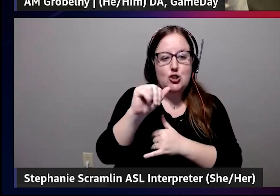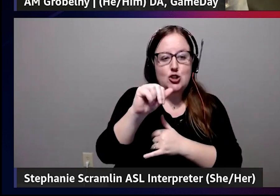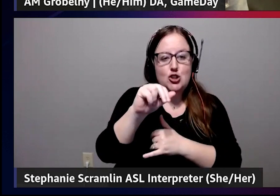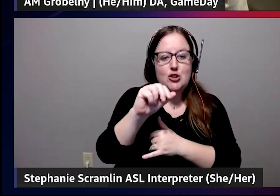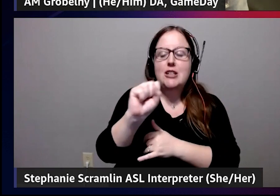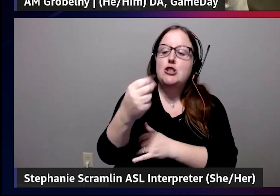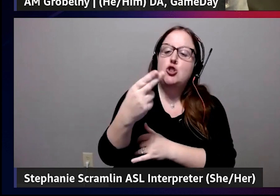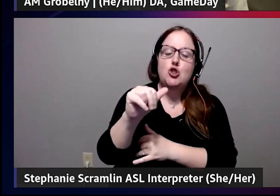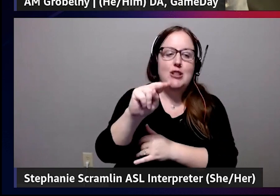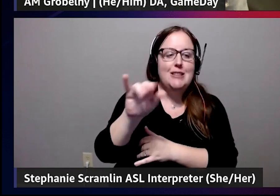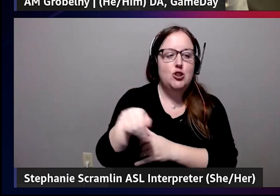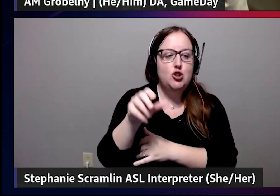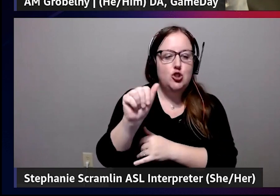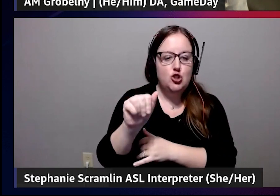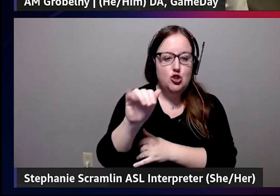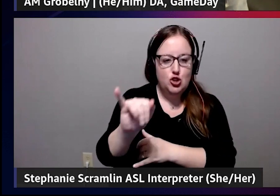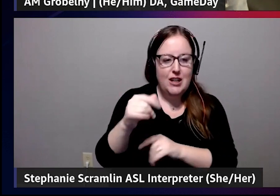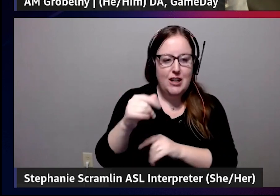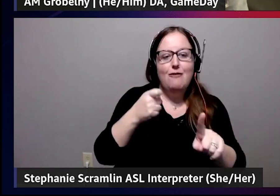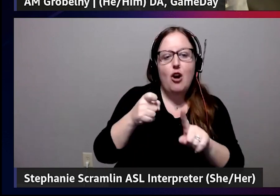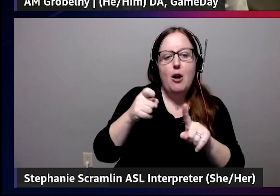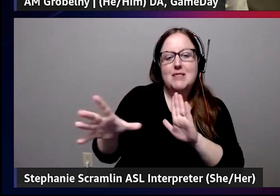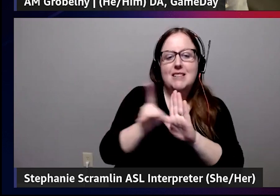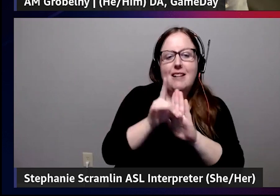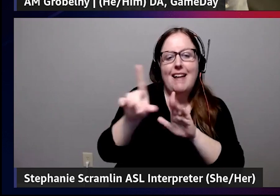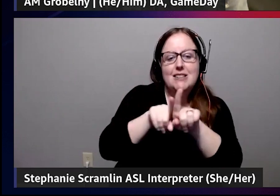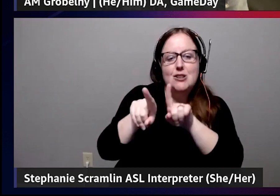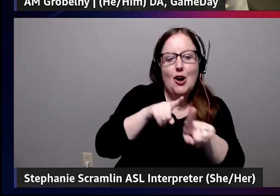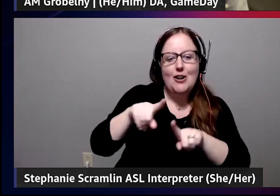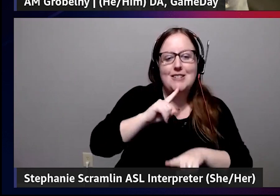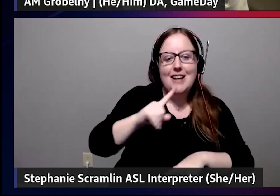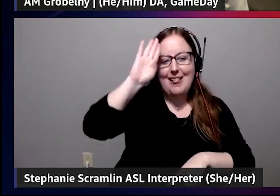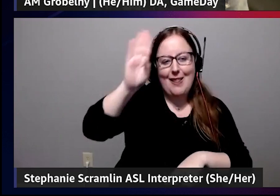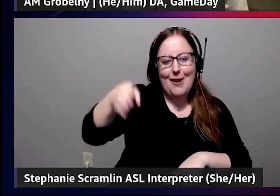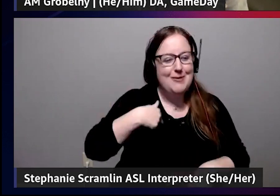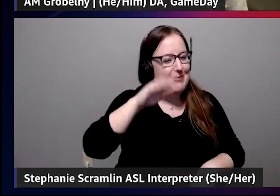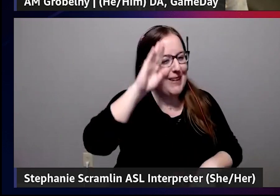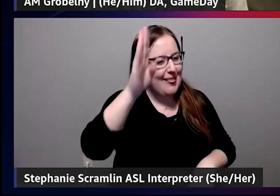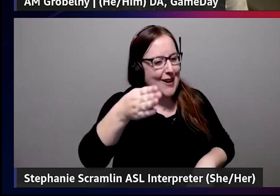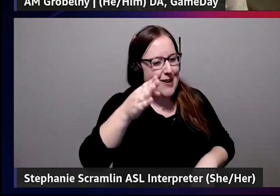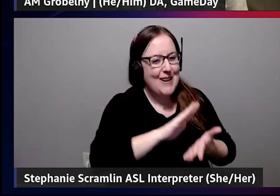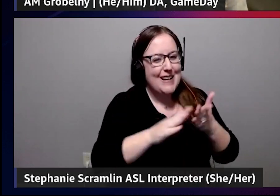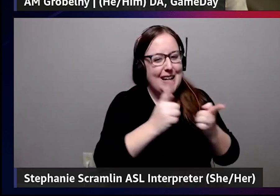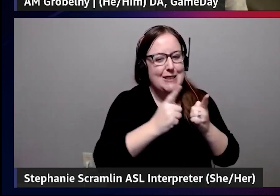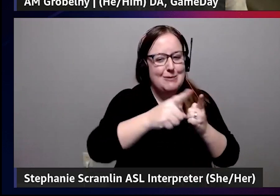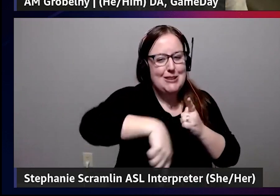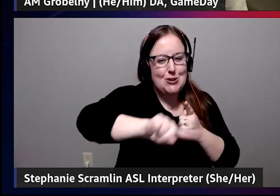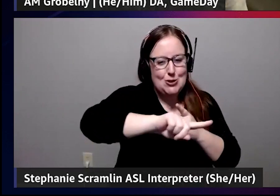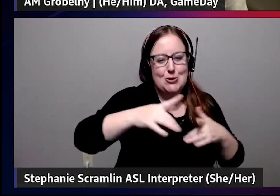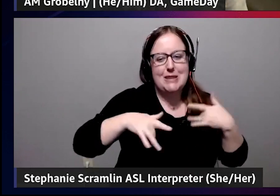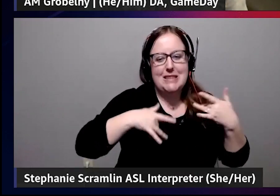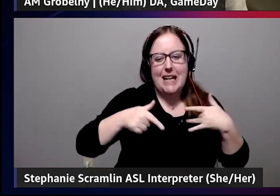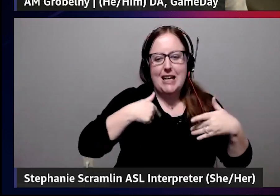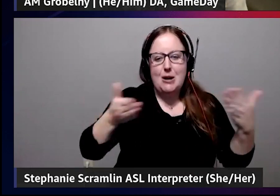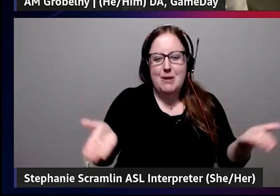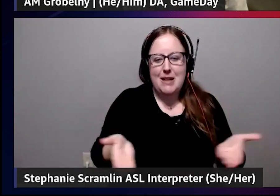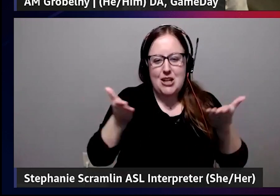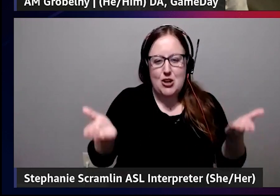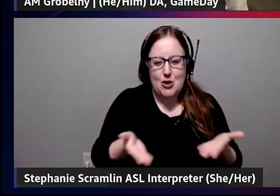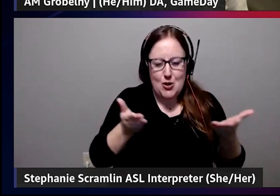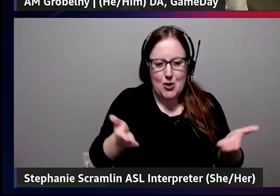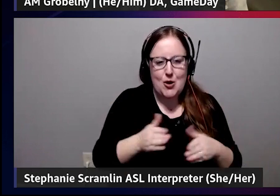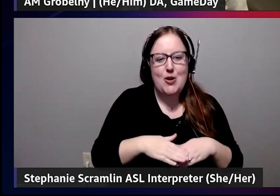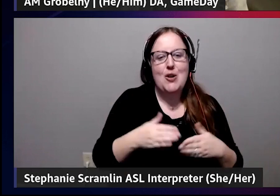from SelectStar. So Shinji, you want to say hi? Hi, nice to meet you all. Excited to be here. I'm actually at the